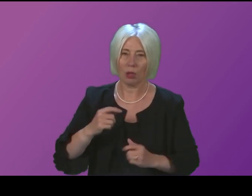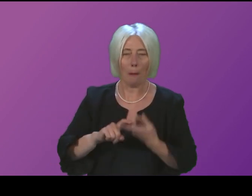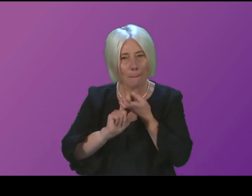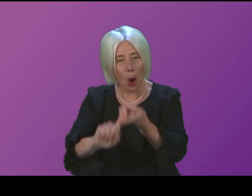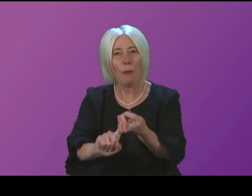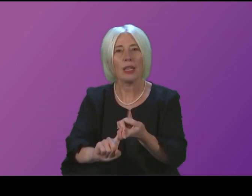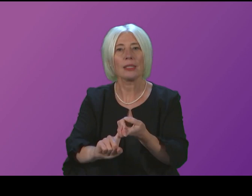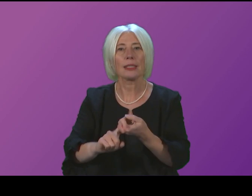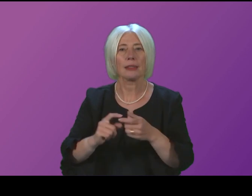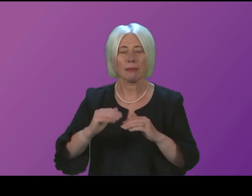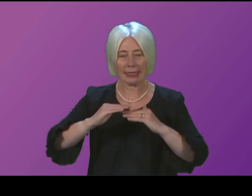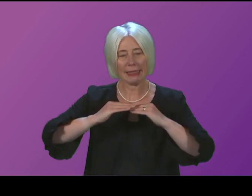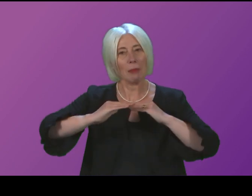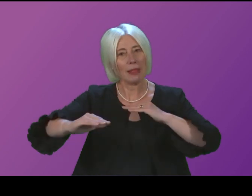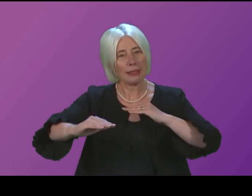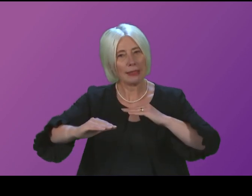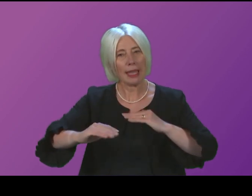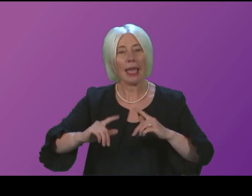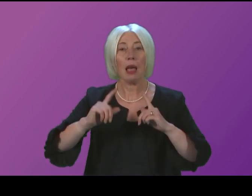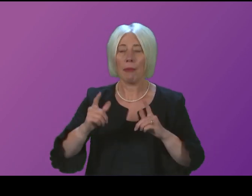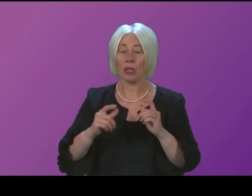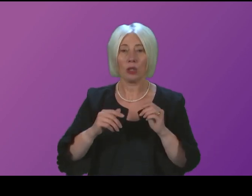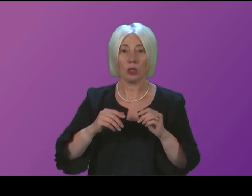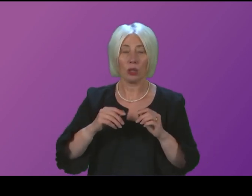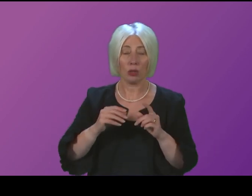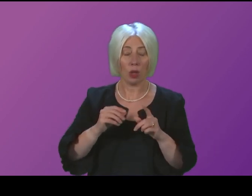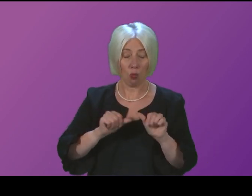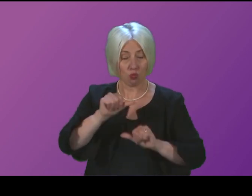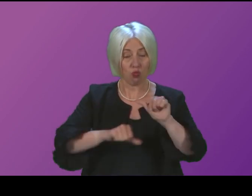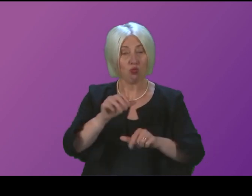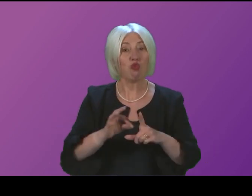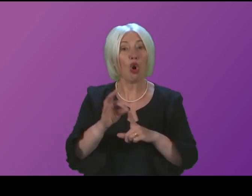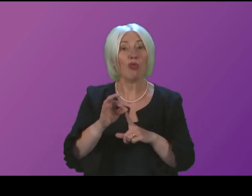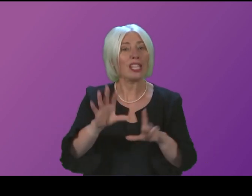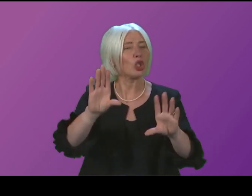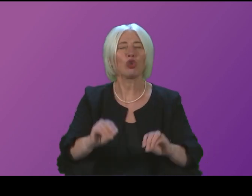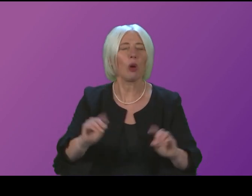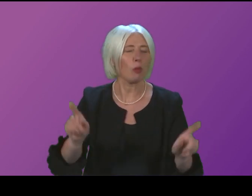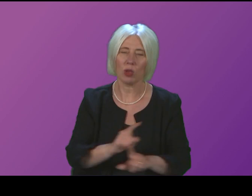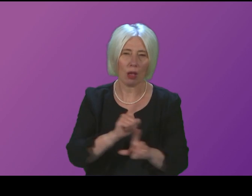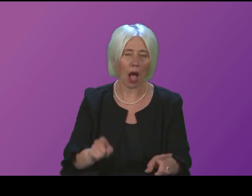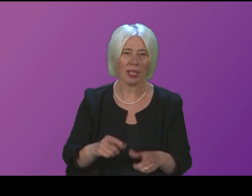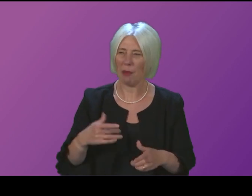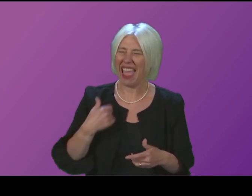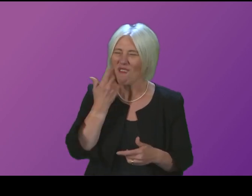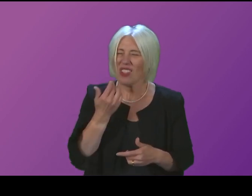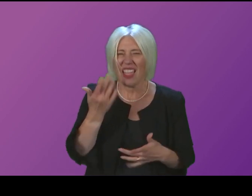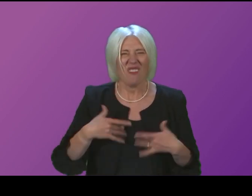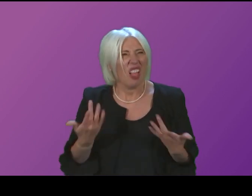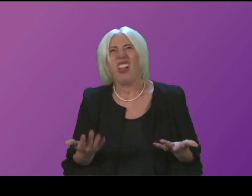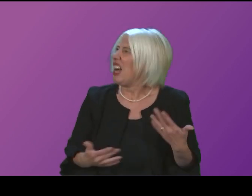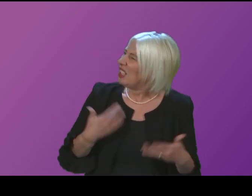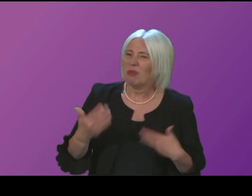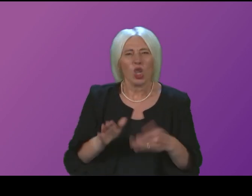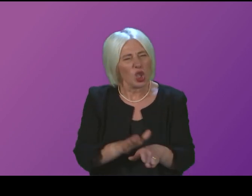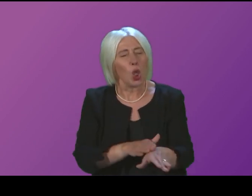permanence. But in truth, the tide of progress cannot be halted. It feels slow as we live it day by day, but